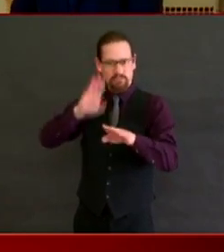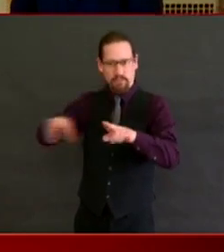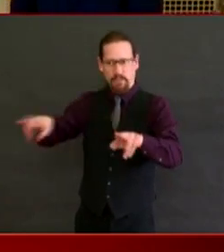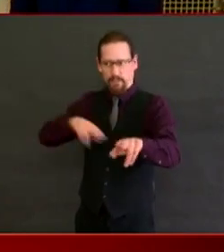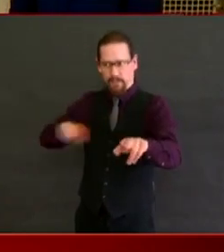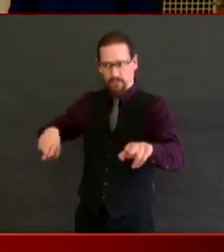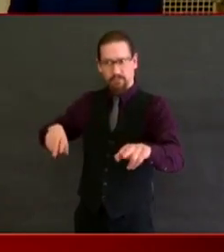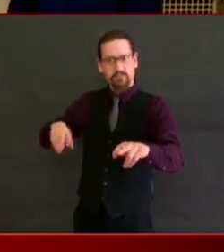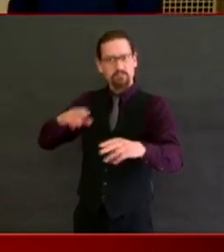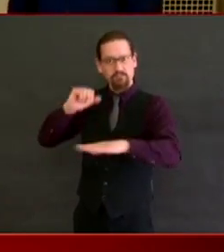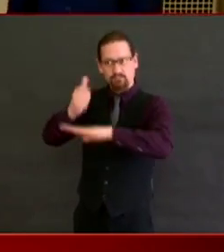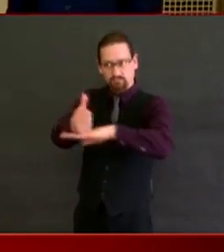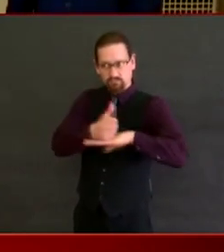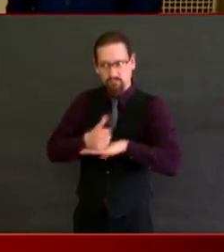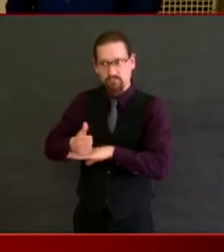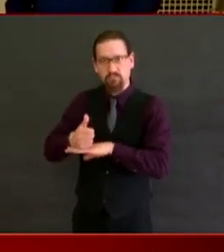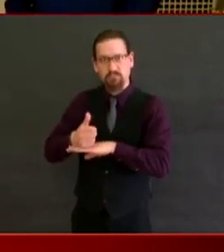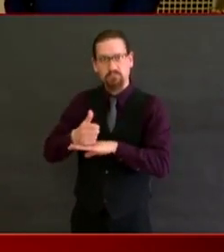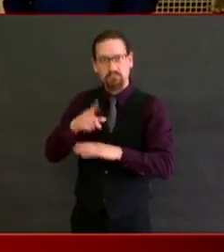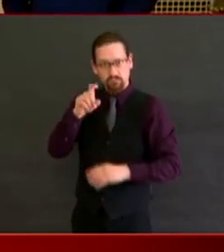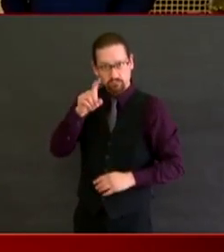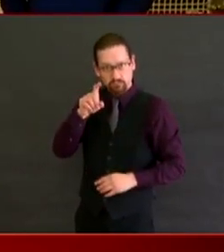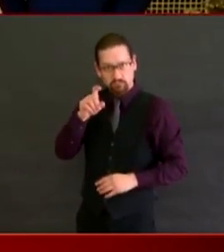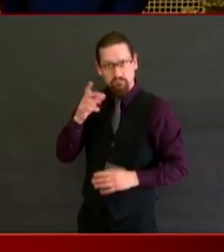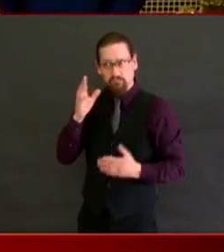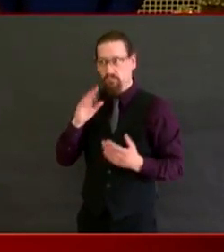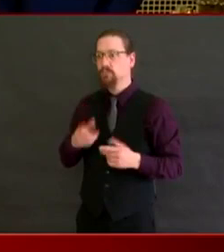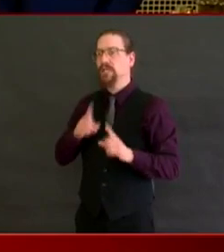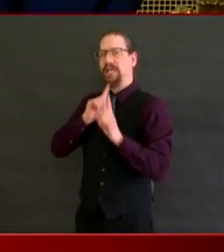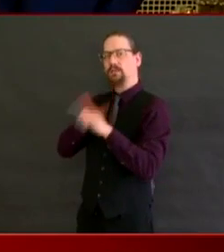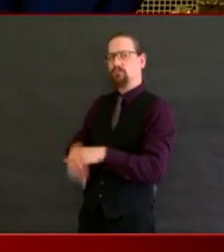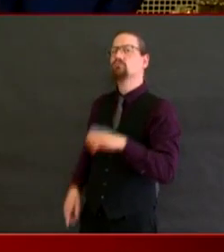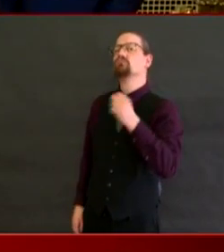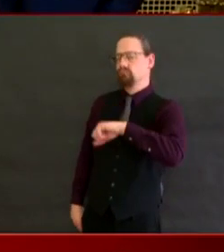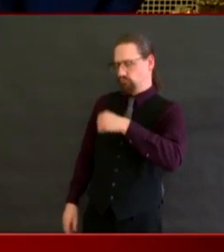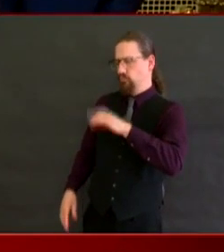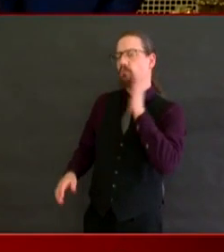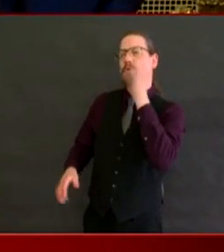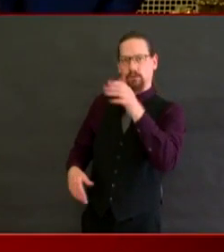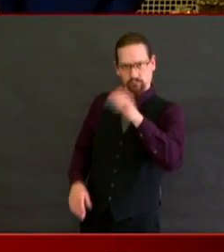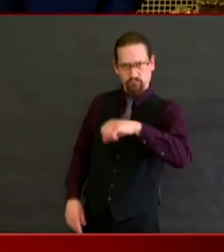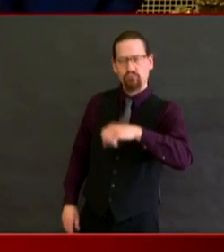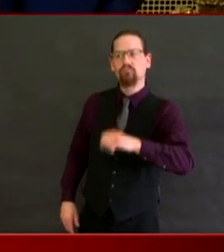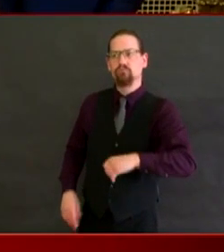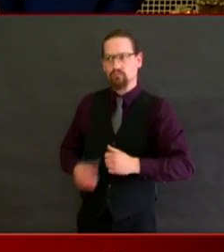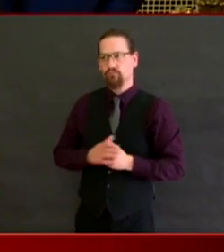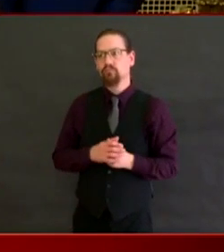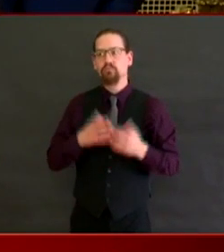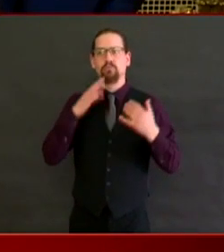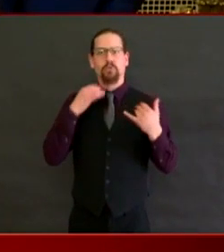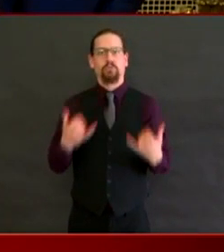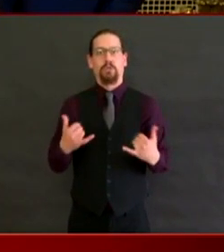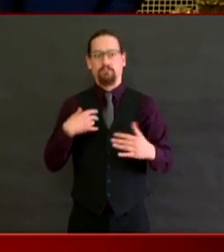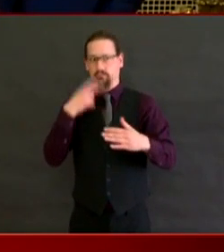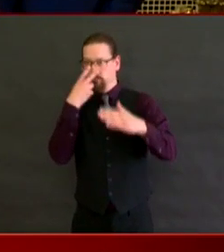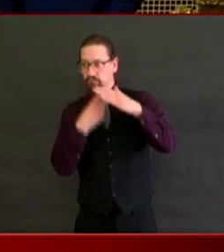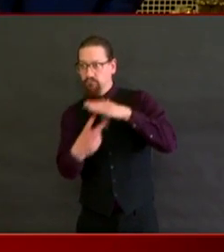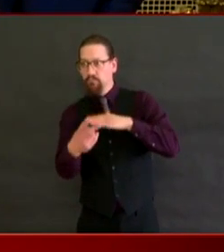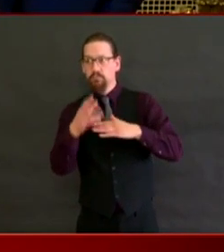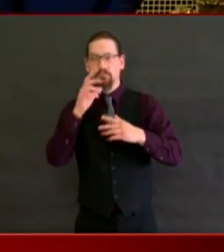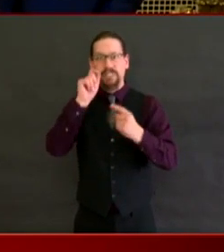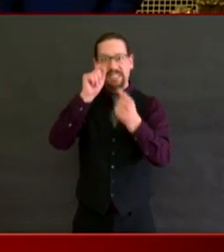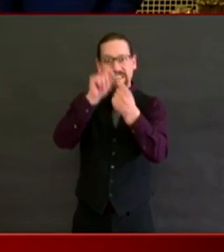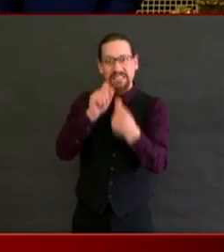I do, and I want to make a point about that. We could, it's impossible today to predict exactly how many we need.